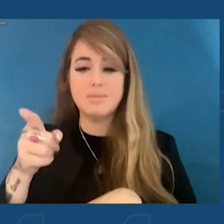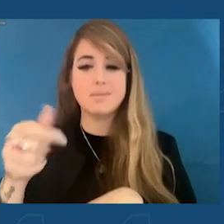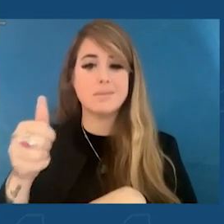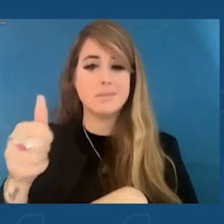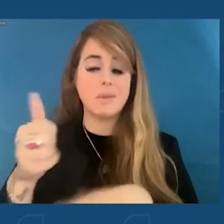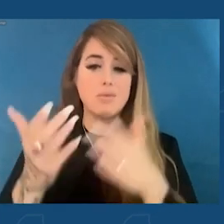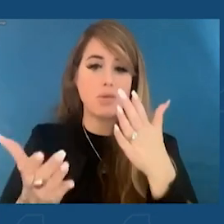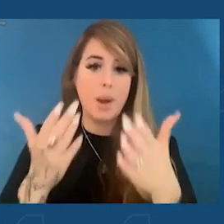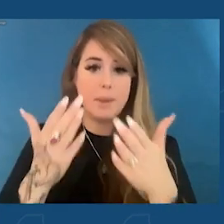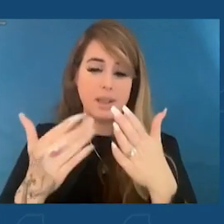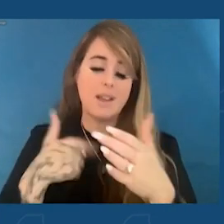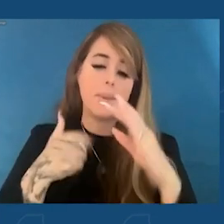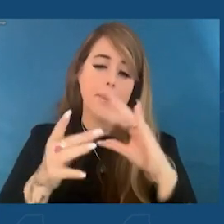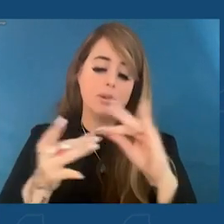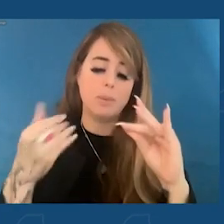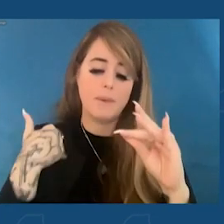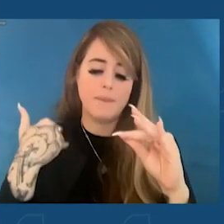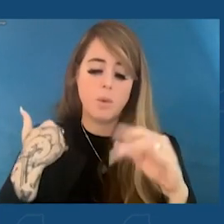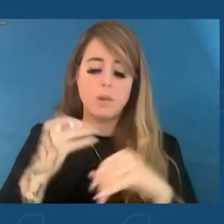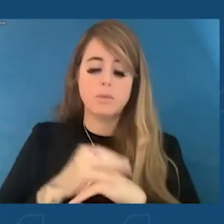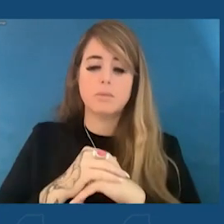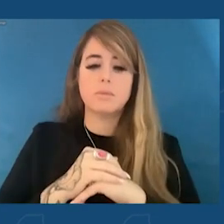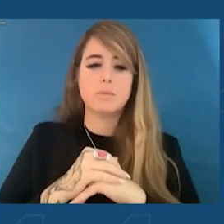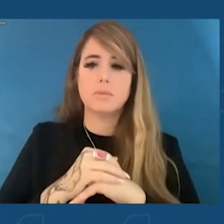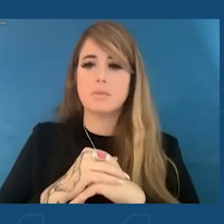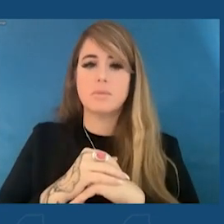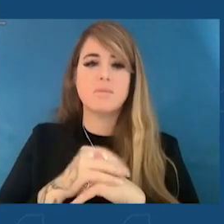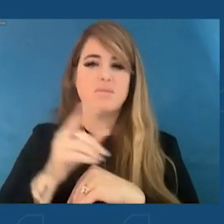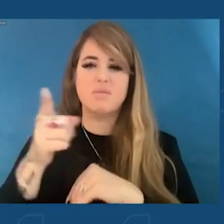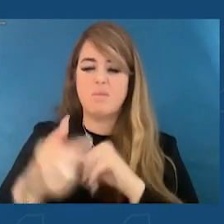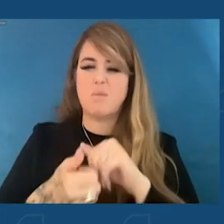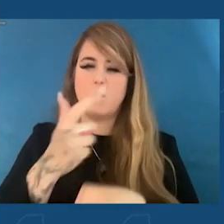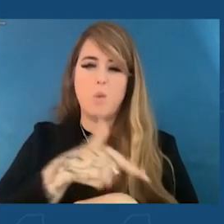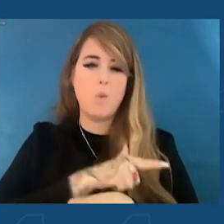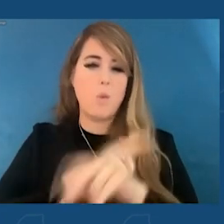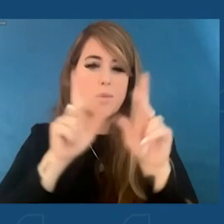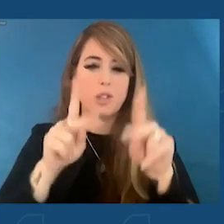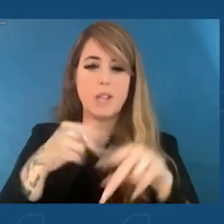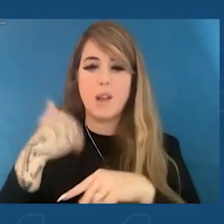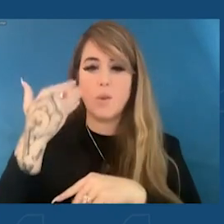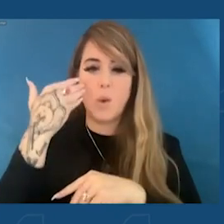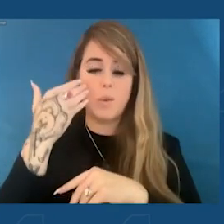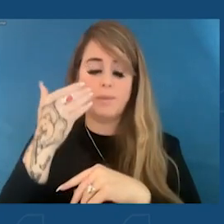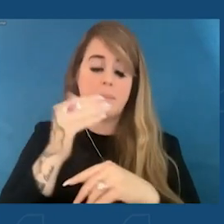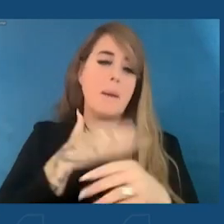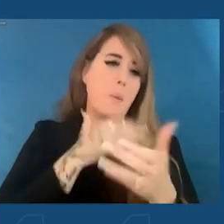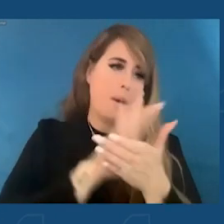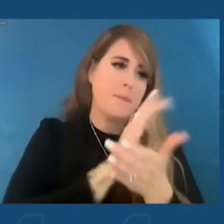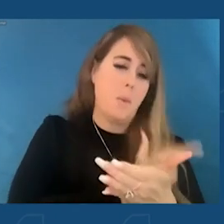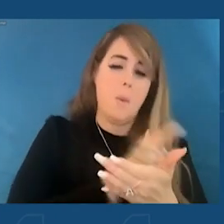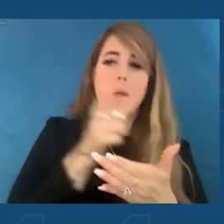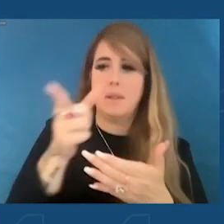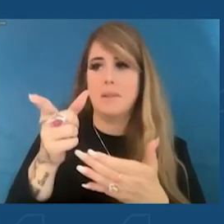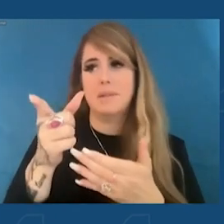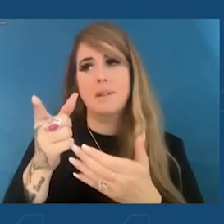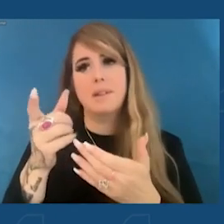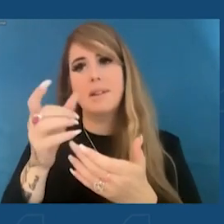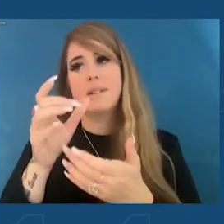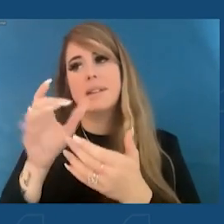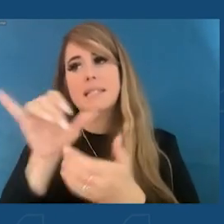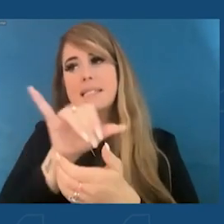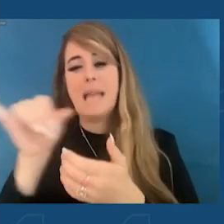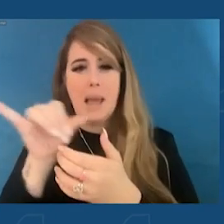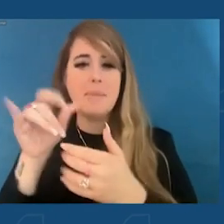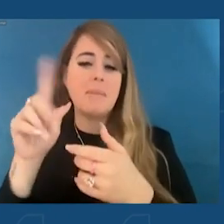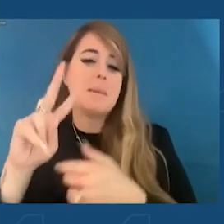probably, I've said this in many speeches, he's probably the most loyal person I know outside of my wife. I hope. And